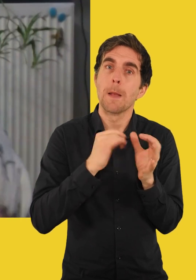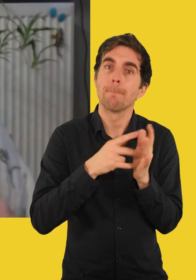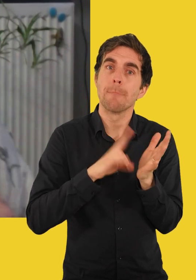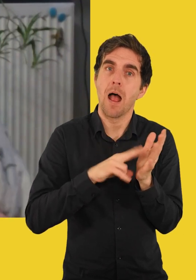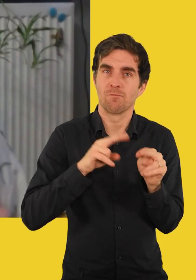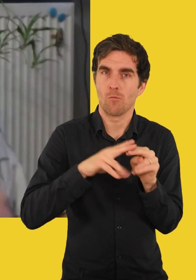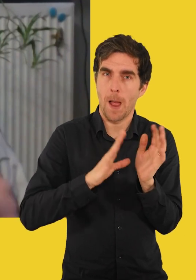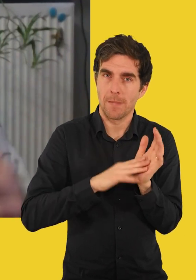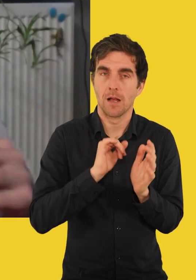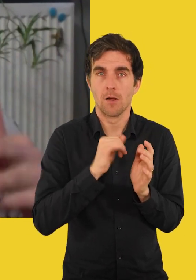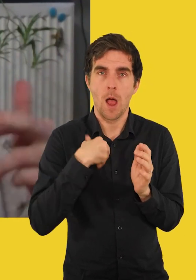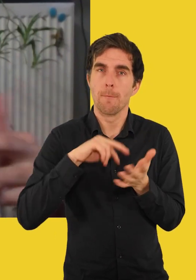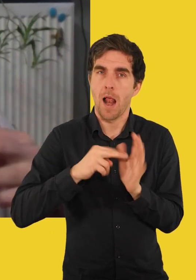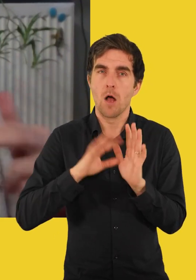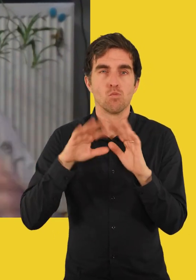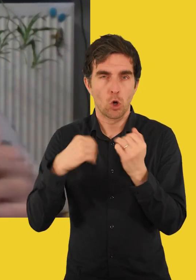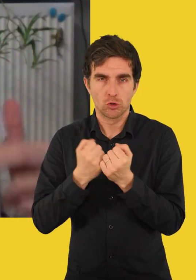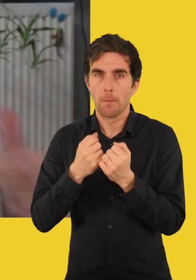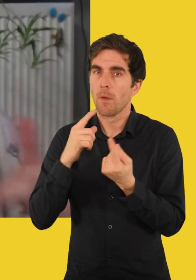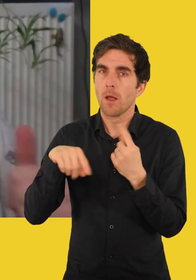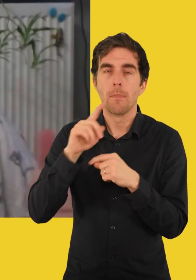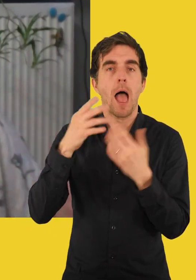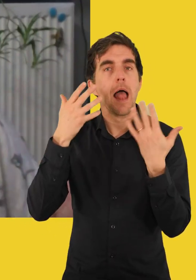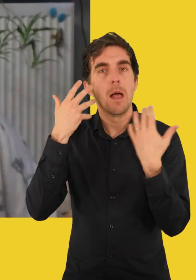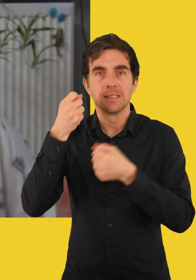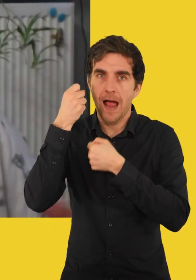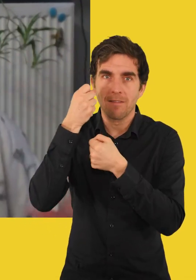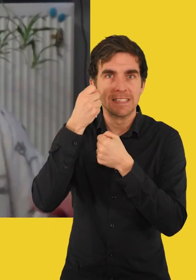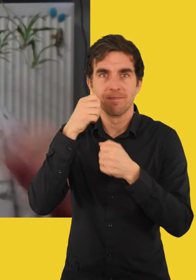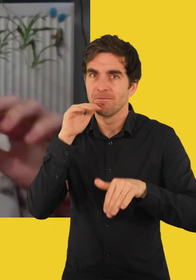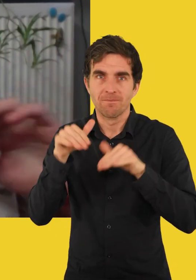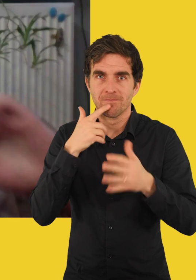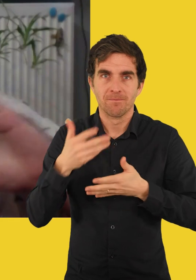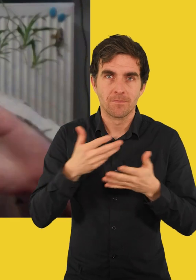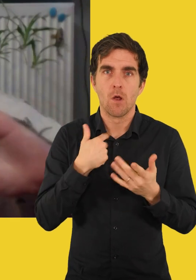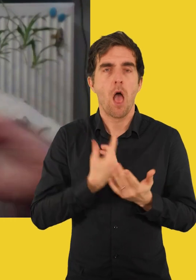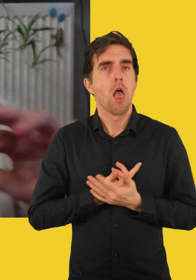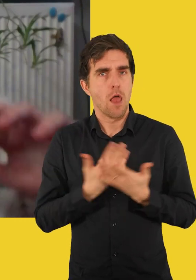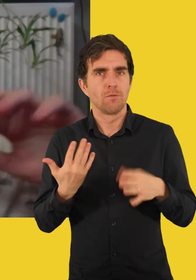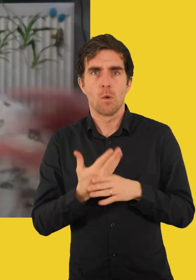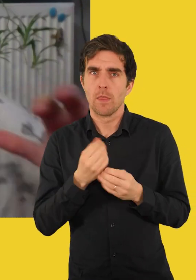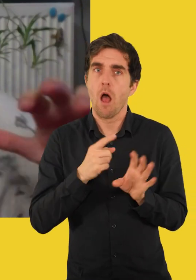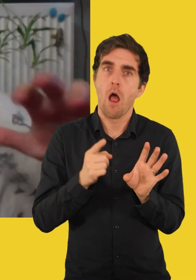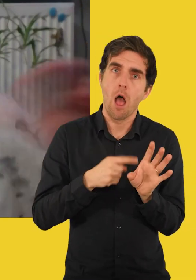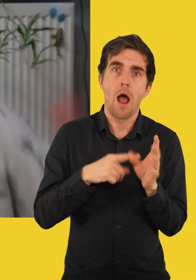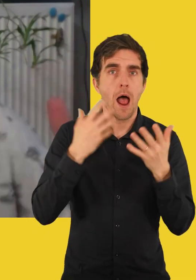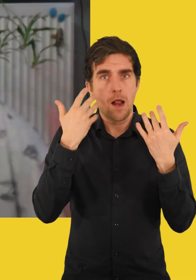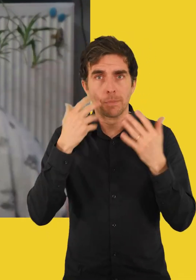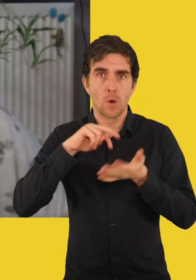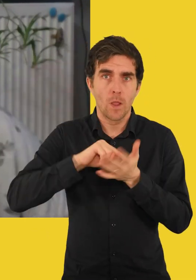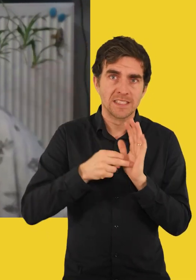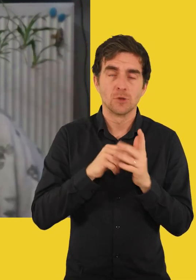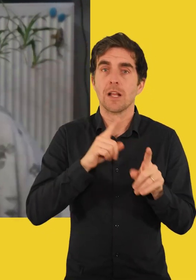I was planning a workshop for some climate activists. I do quite a lot of work with youth